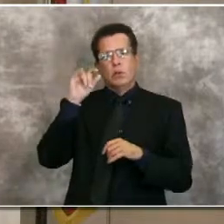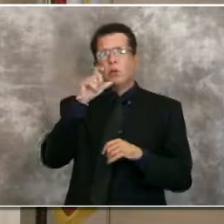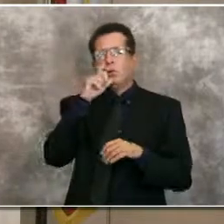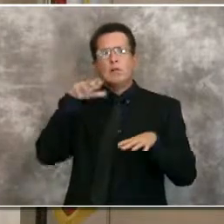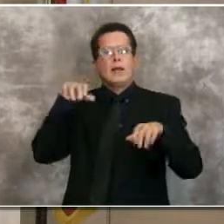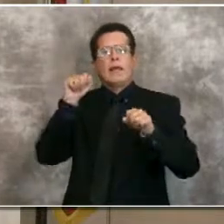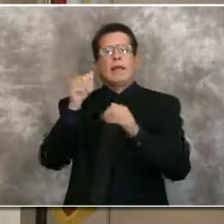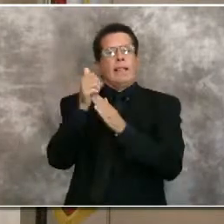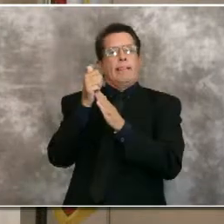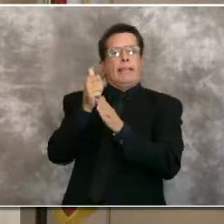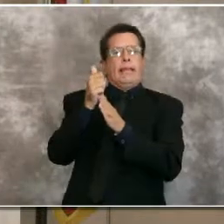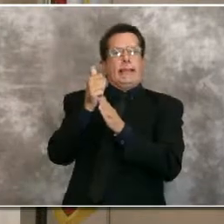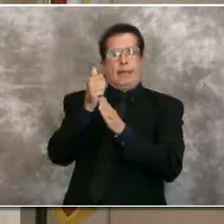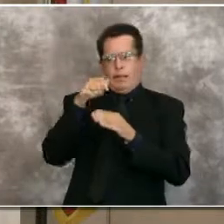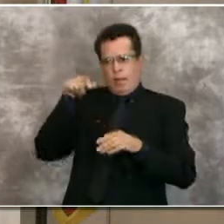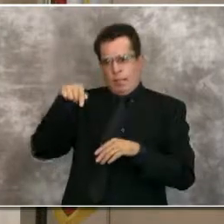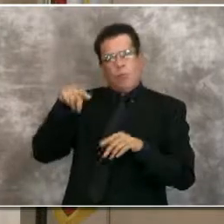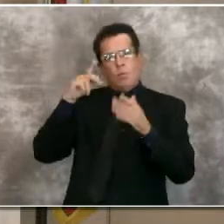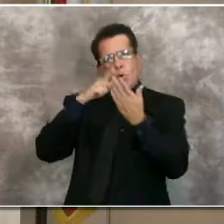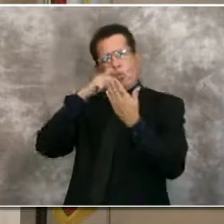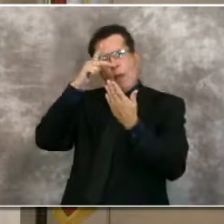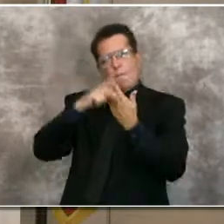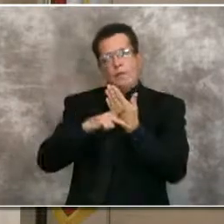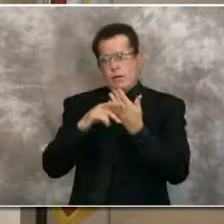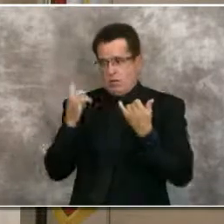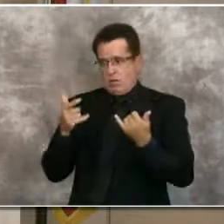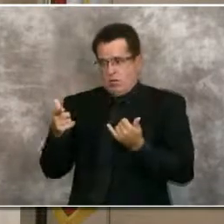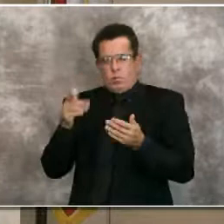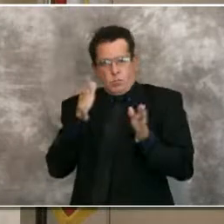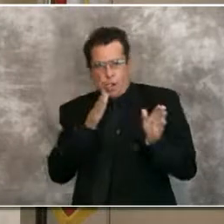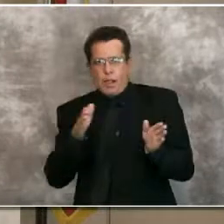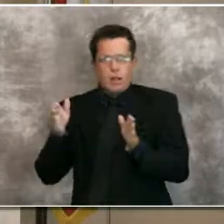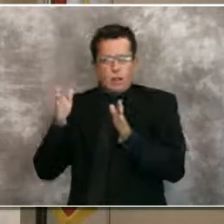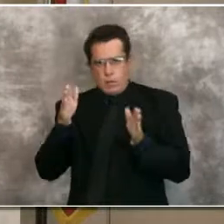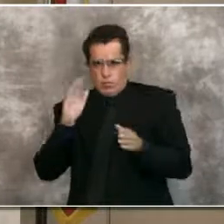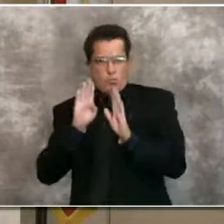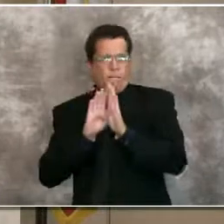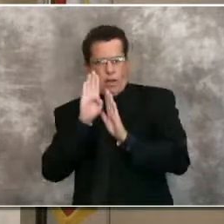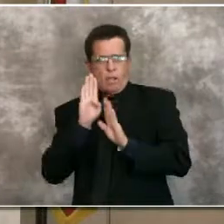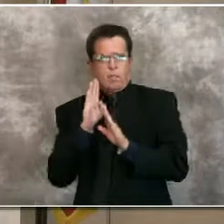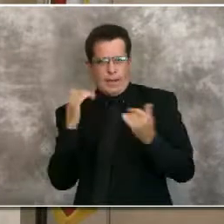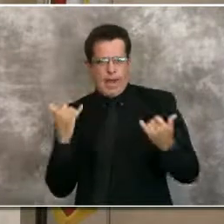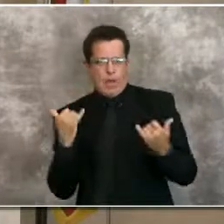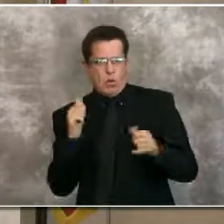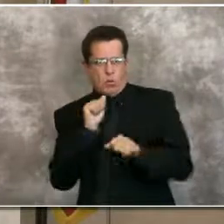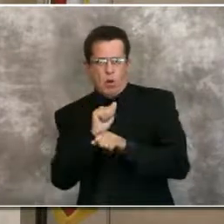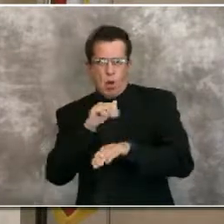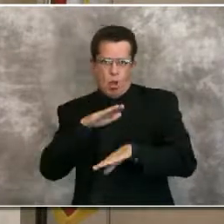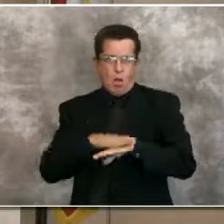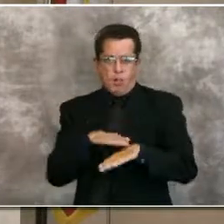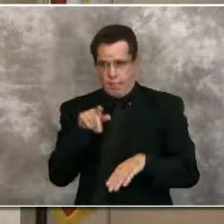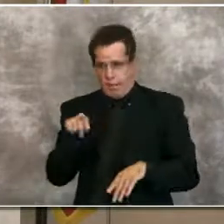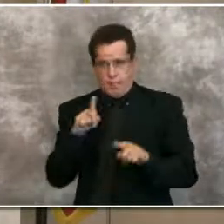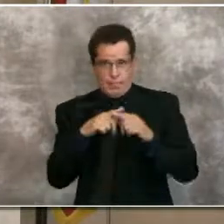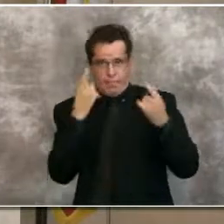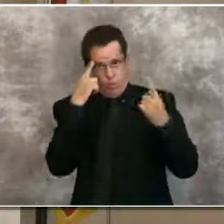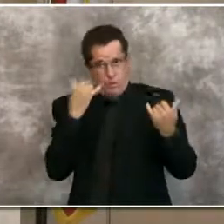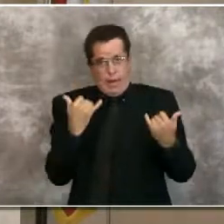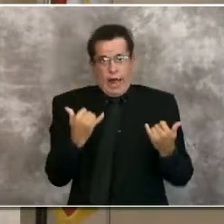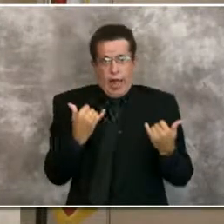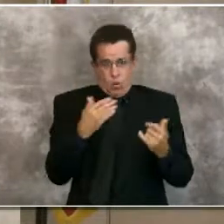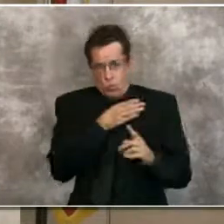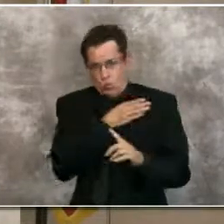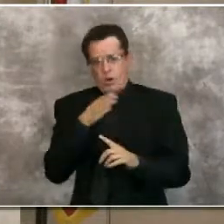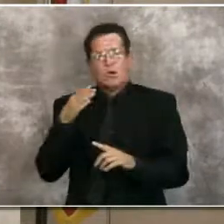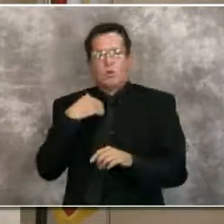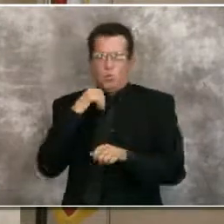program is formalizing the process, the protocols. We're in the process of doing that. But while we're doing that, we're also working